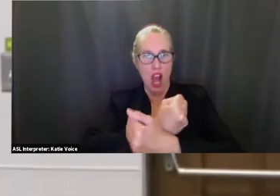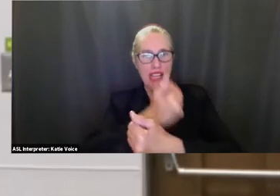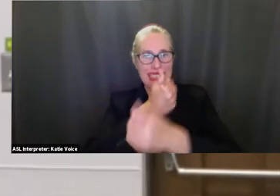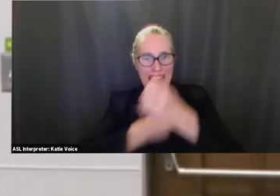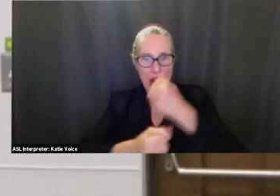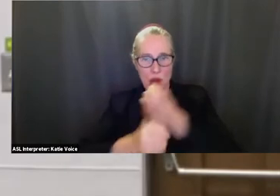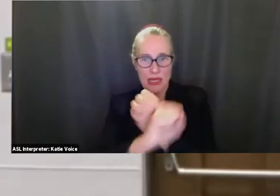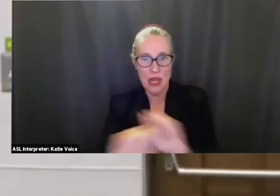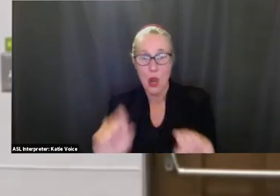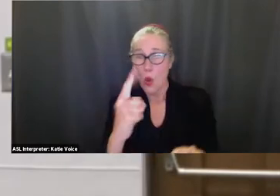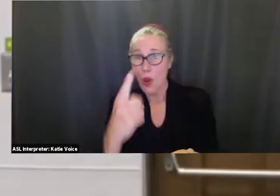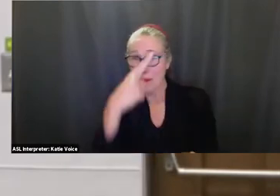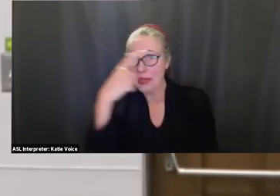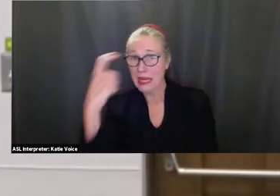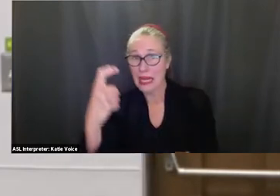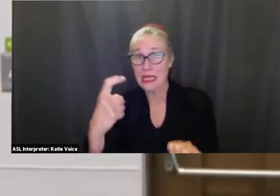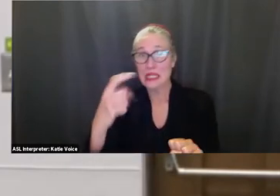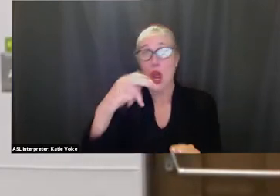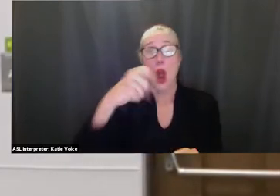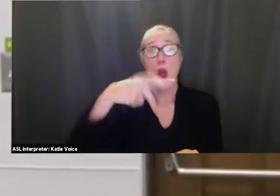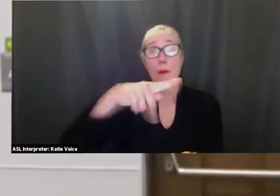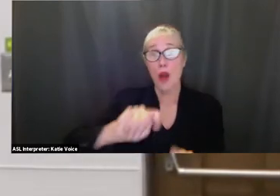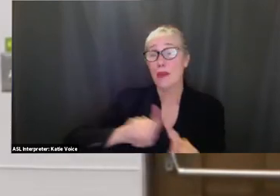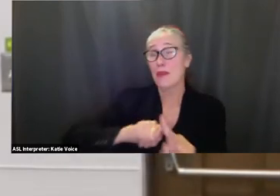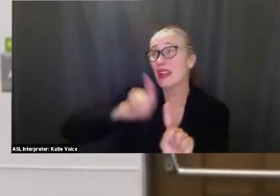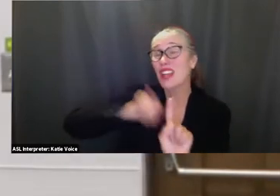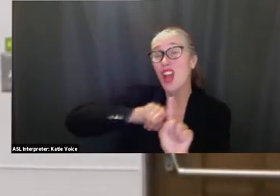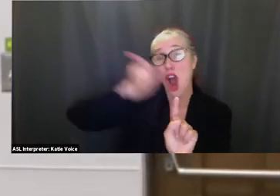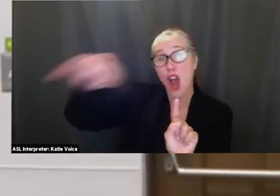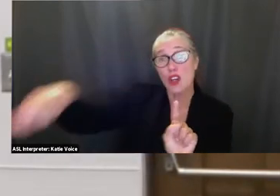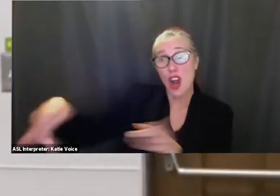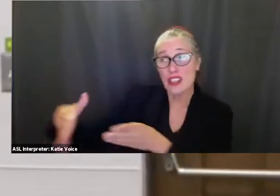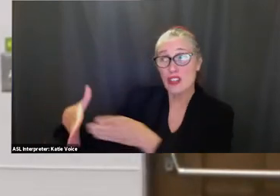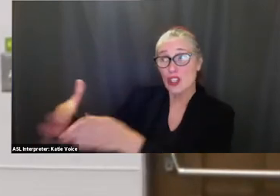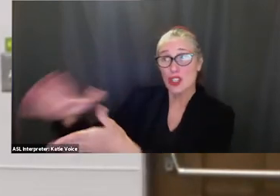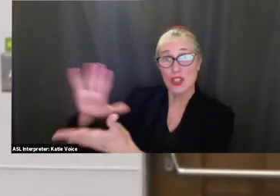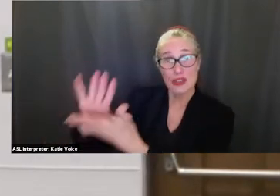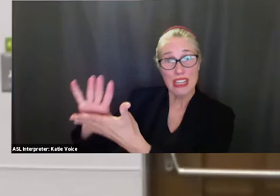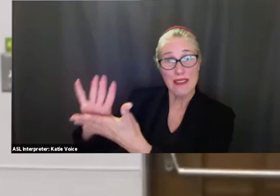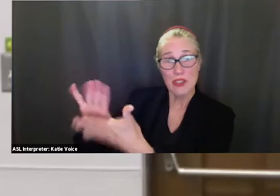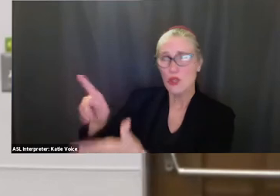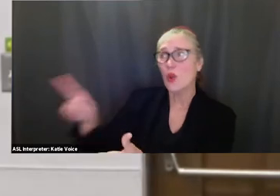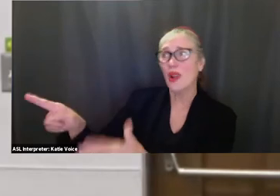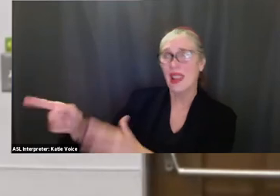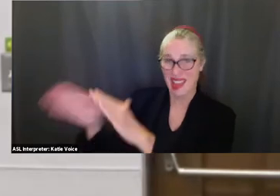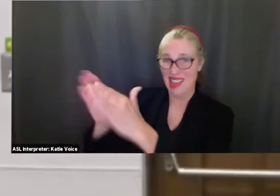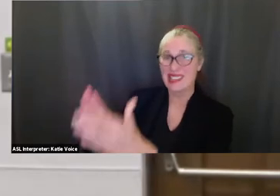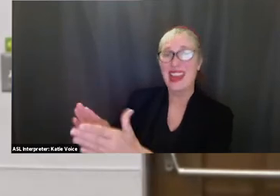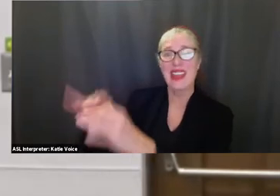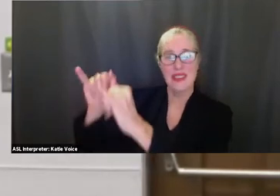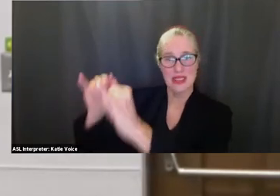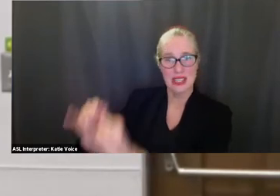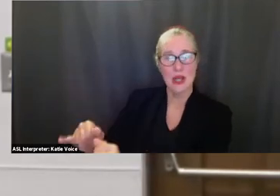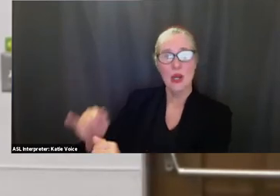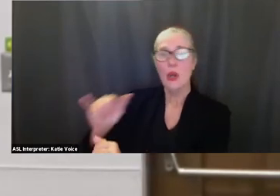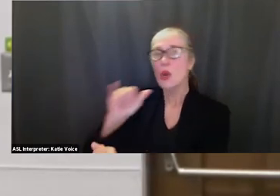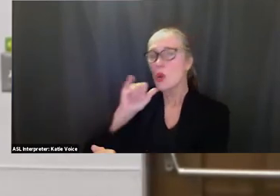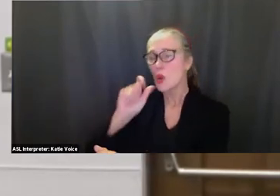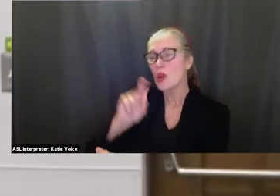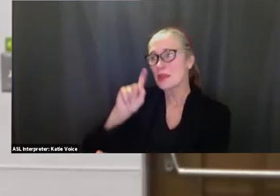to an apartment building across the street from the school which resulted in the death of an individual who was being served a